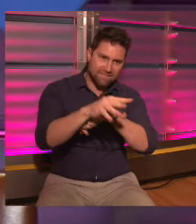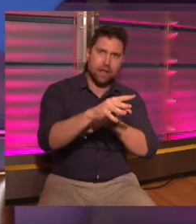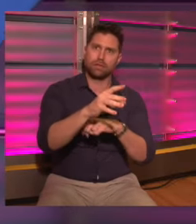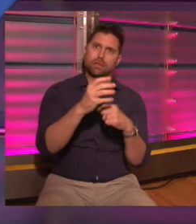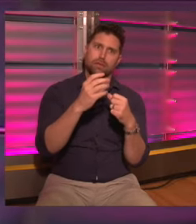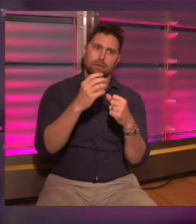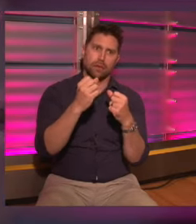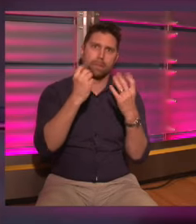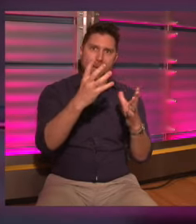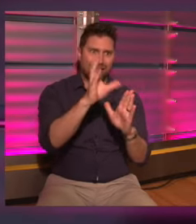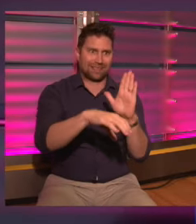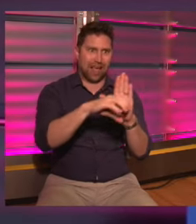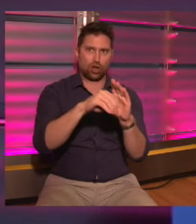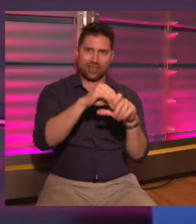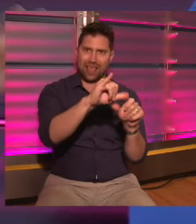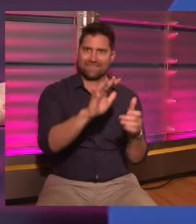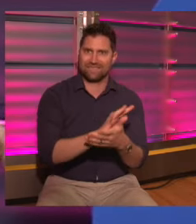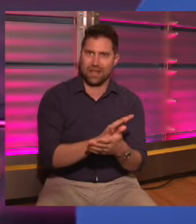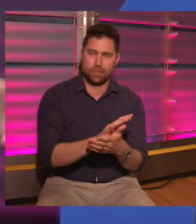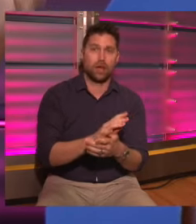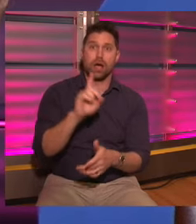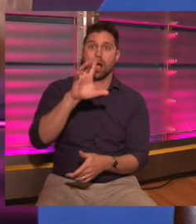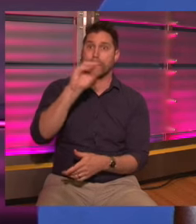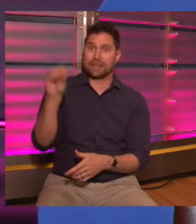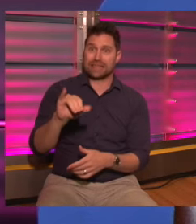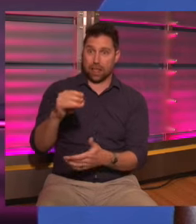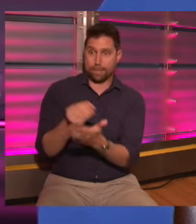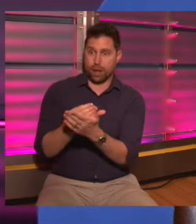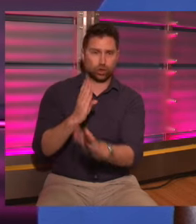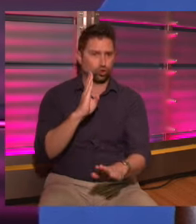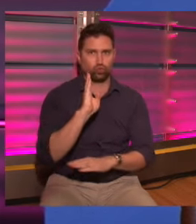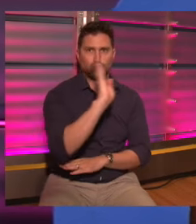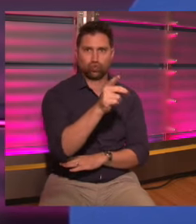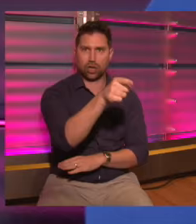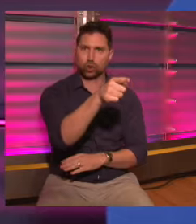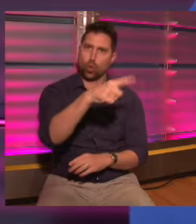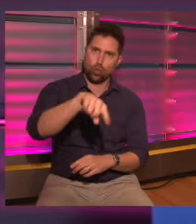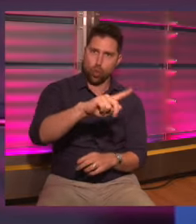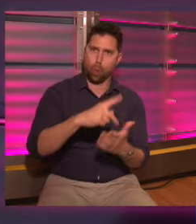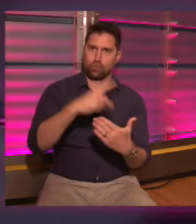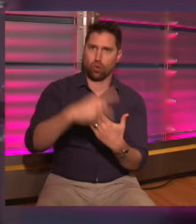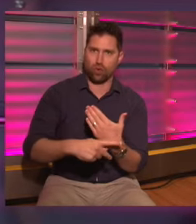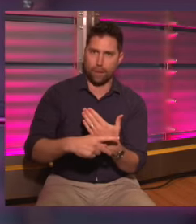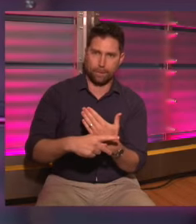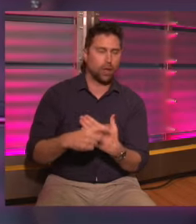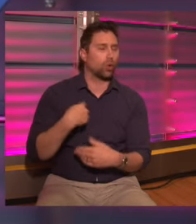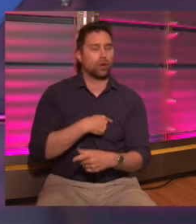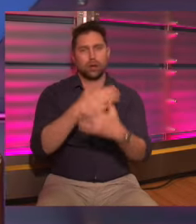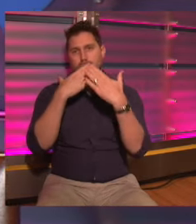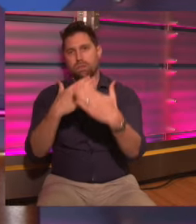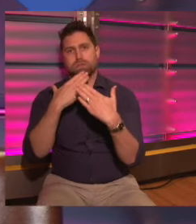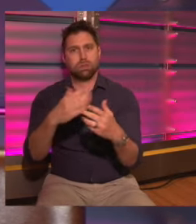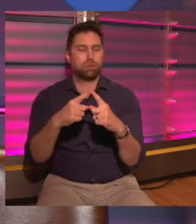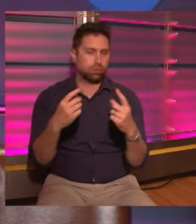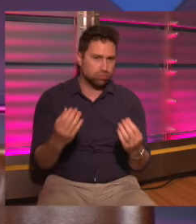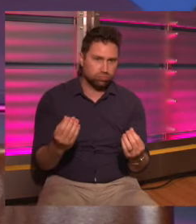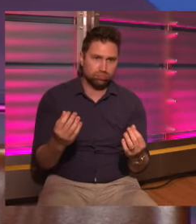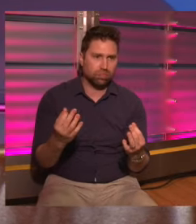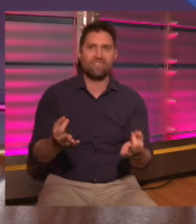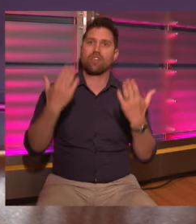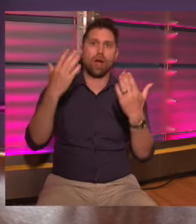main characters in the film, and 100% of any of that money goes directly to those programs. And we've been so thankful to raise